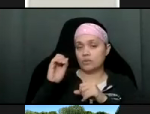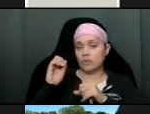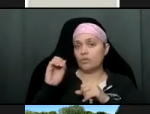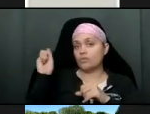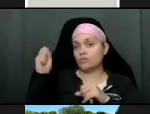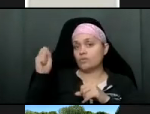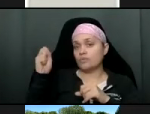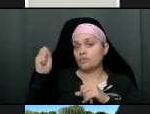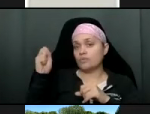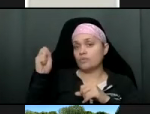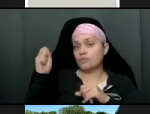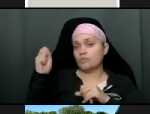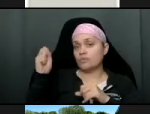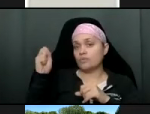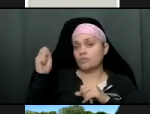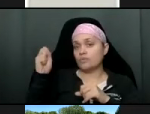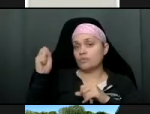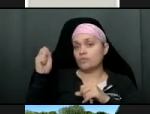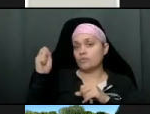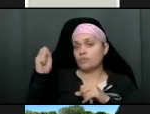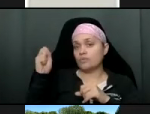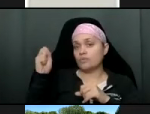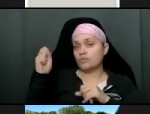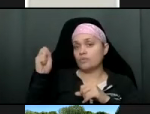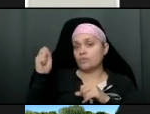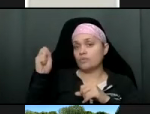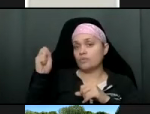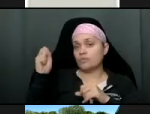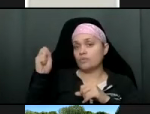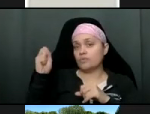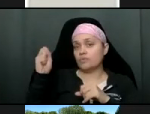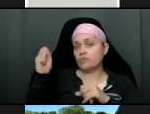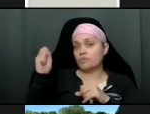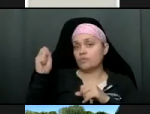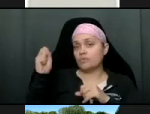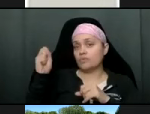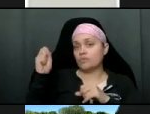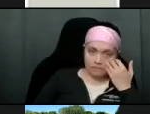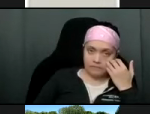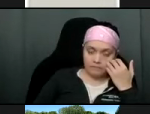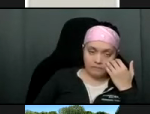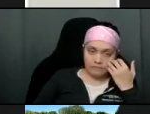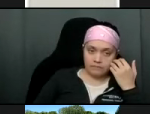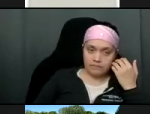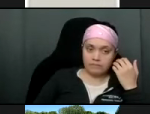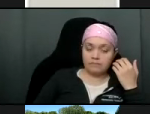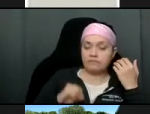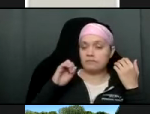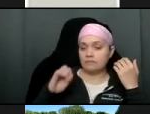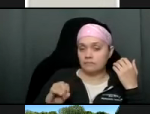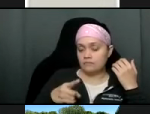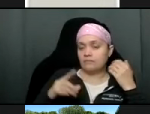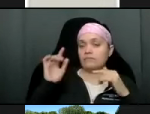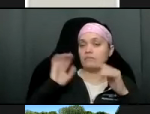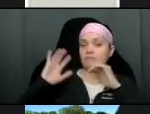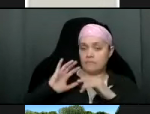some financial benefit from that. So back in the Netherlands, the Dutch come from